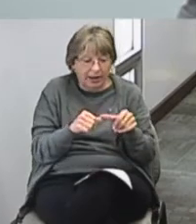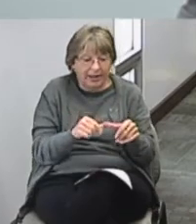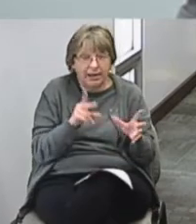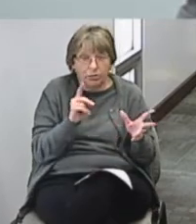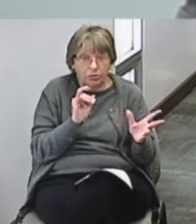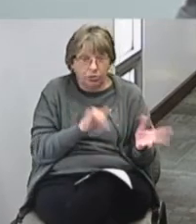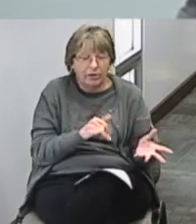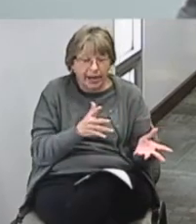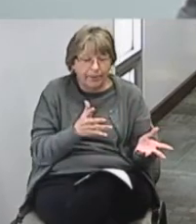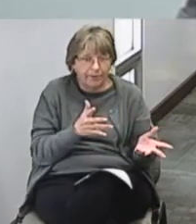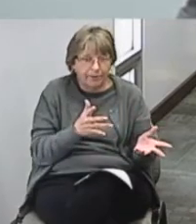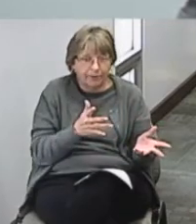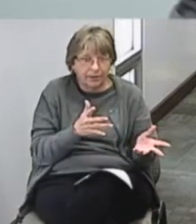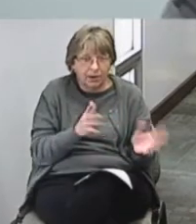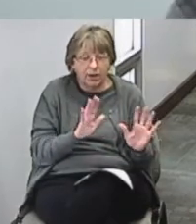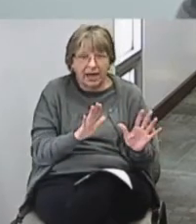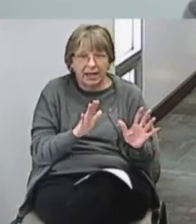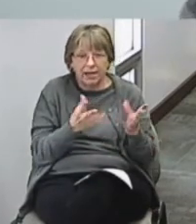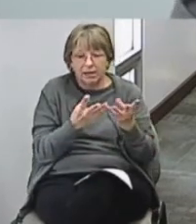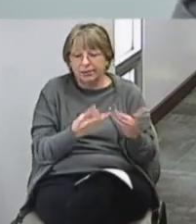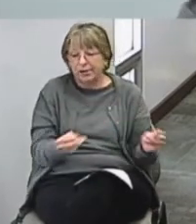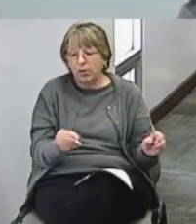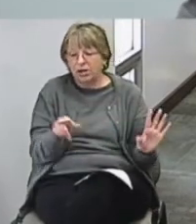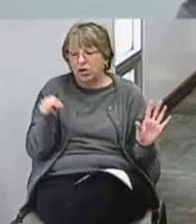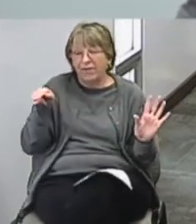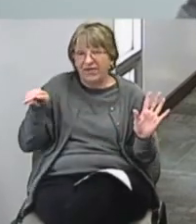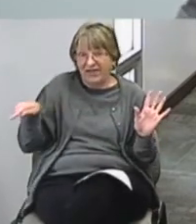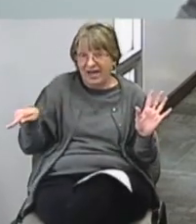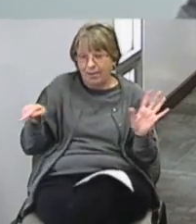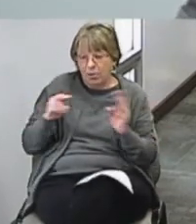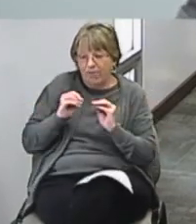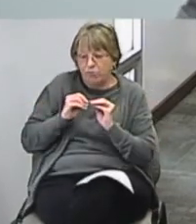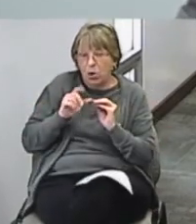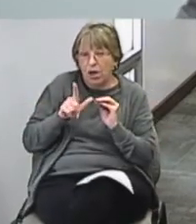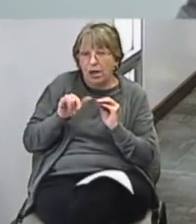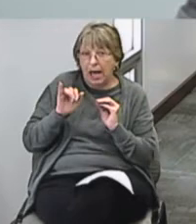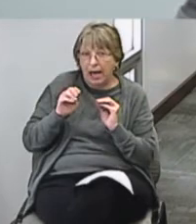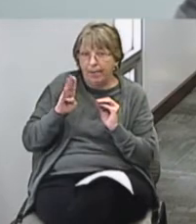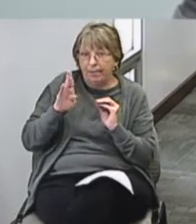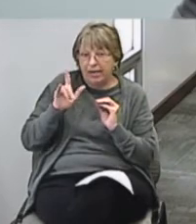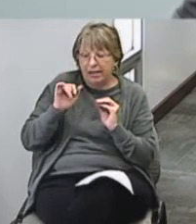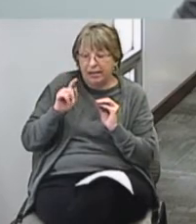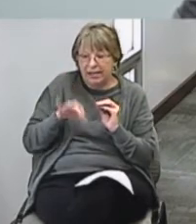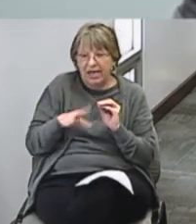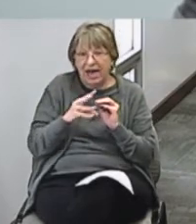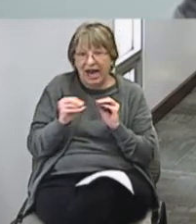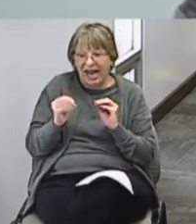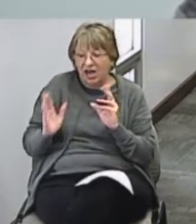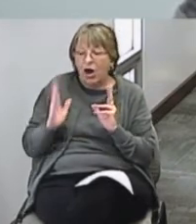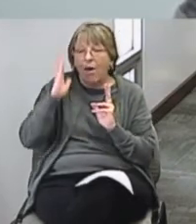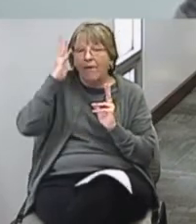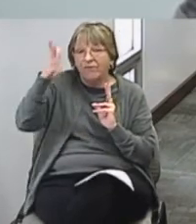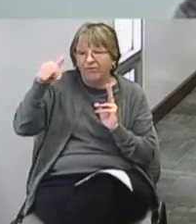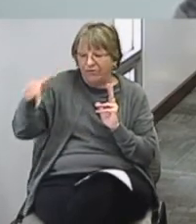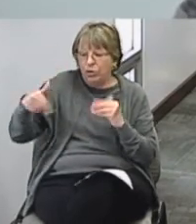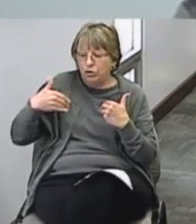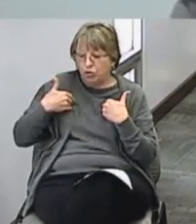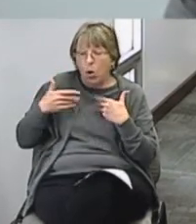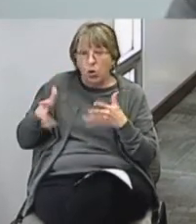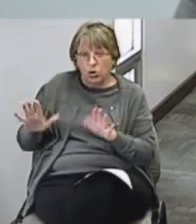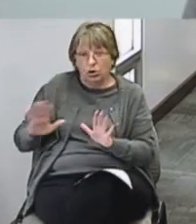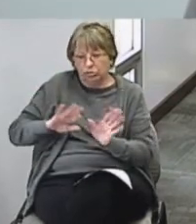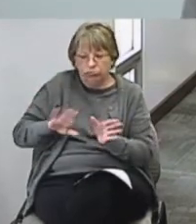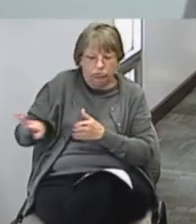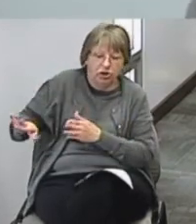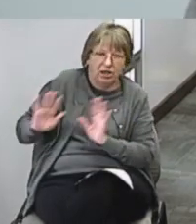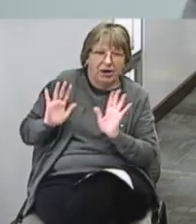so, and that absolved them of further liability, and it absolves future property owners of liability, and